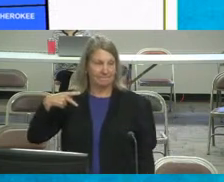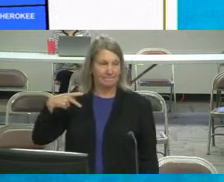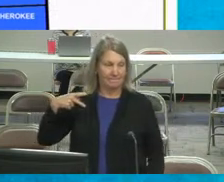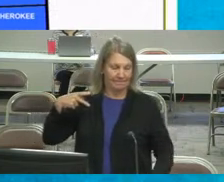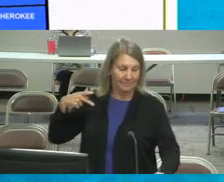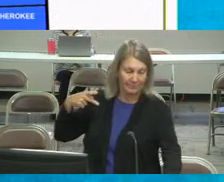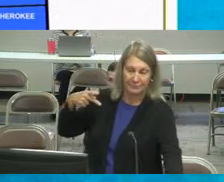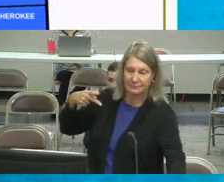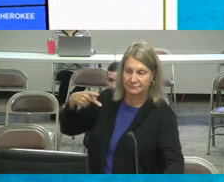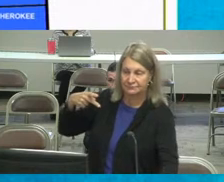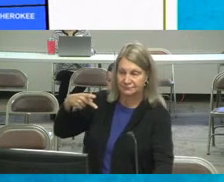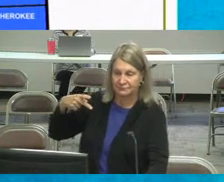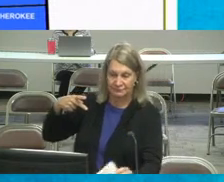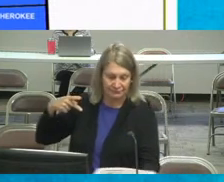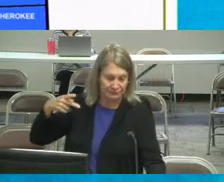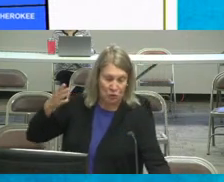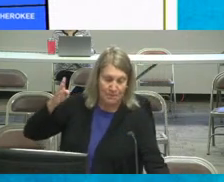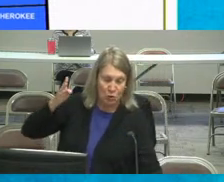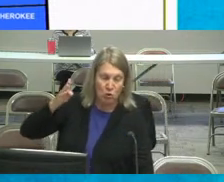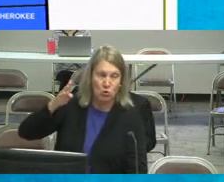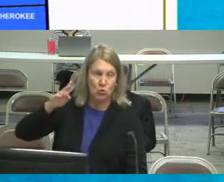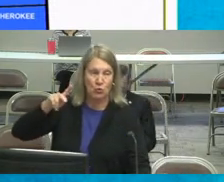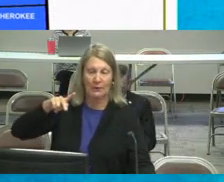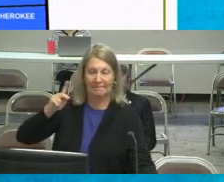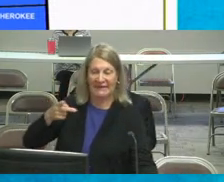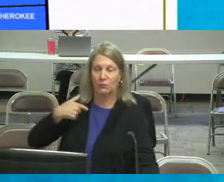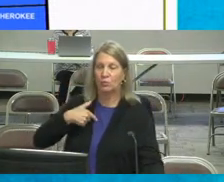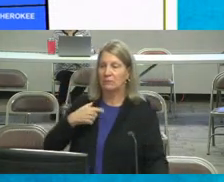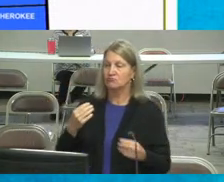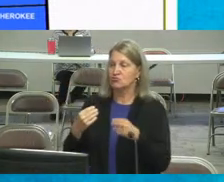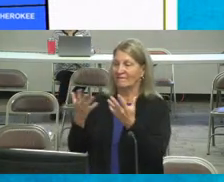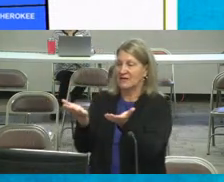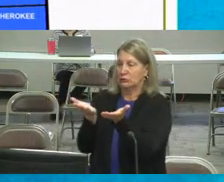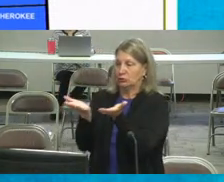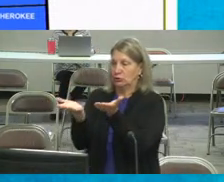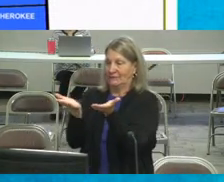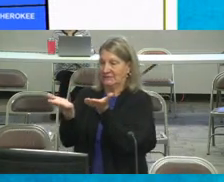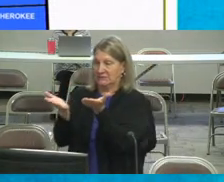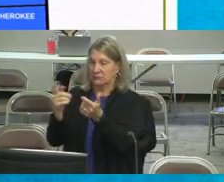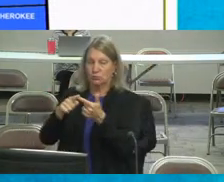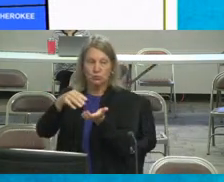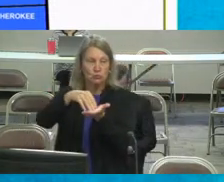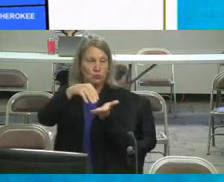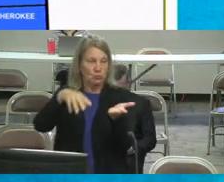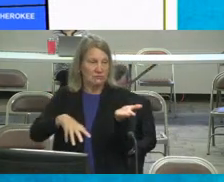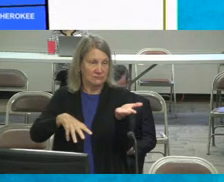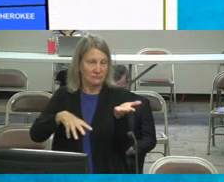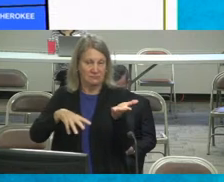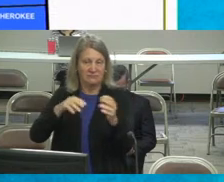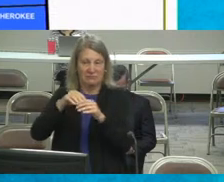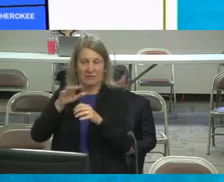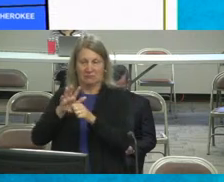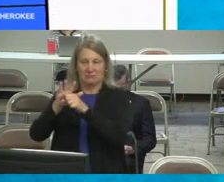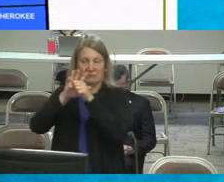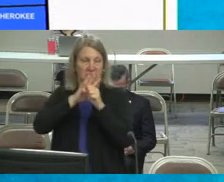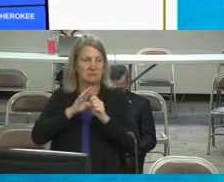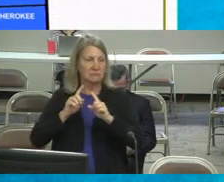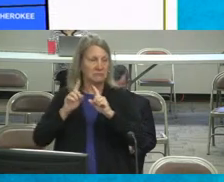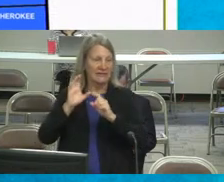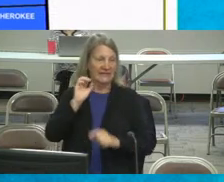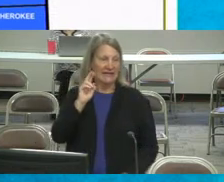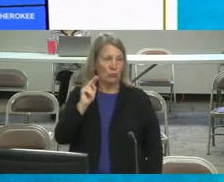has been to all of these counties in Blue on on the map we're providing services to